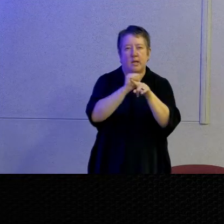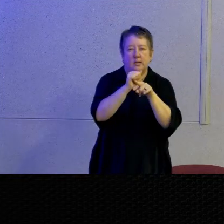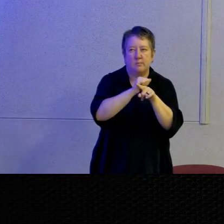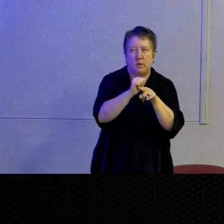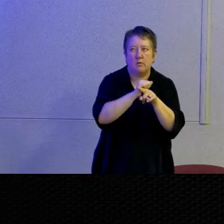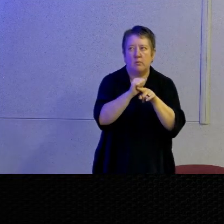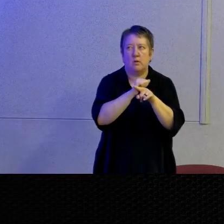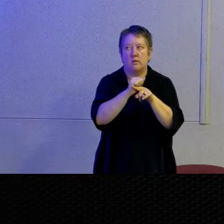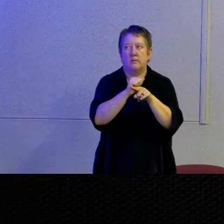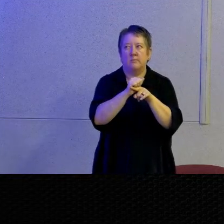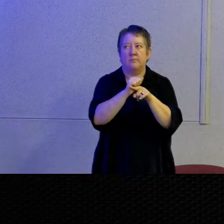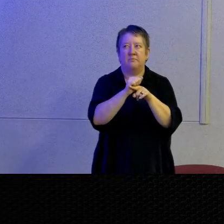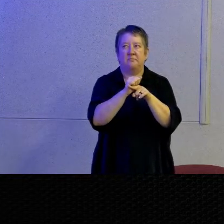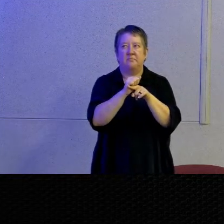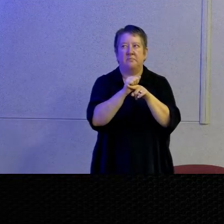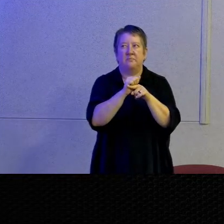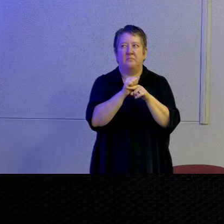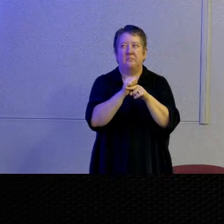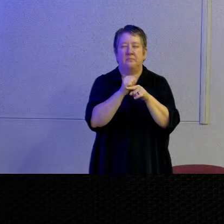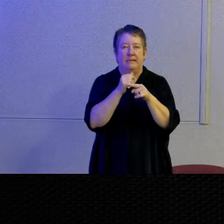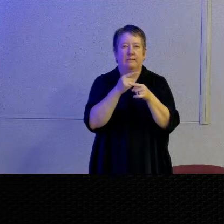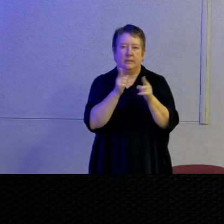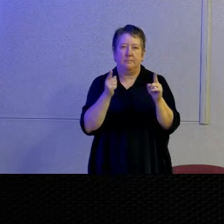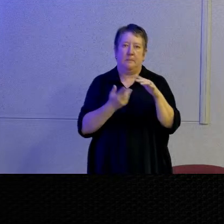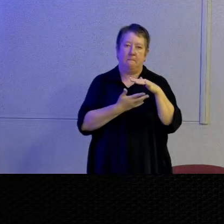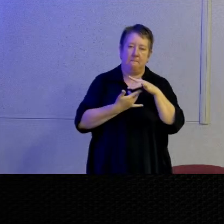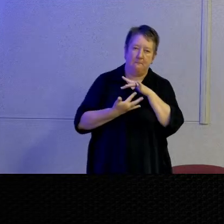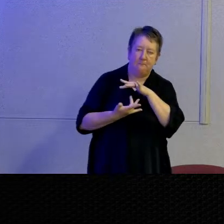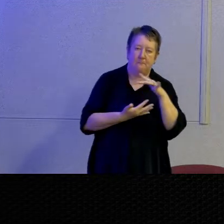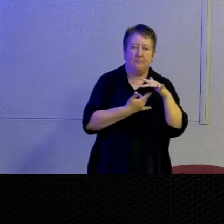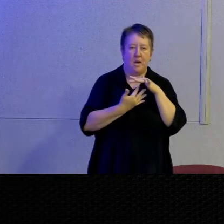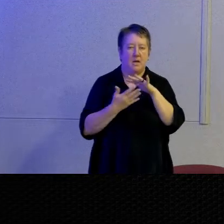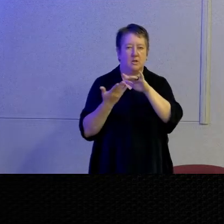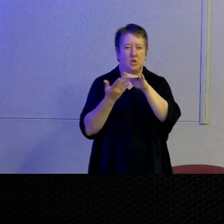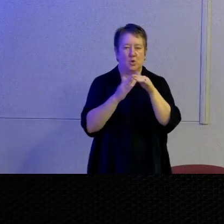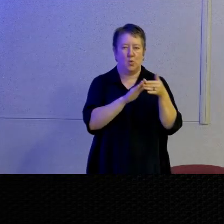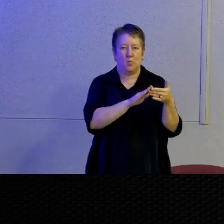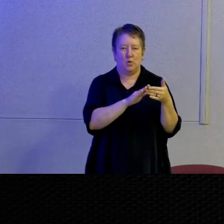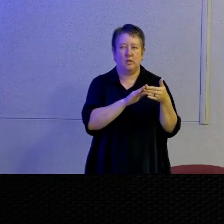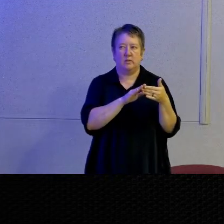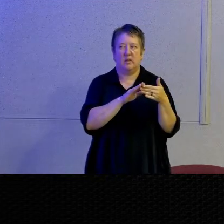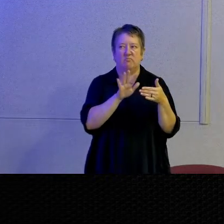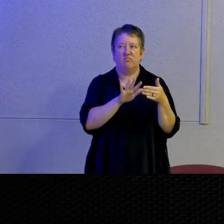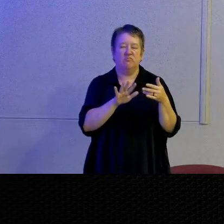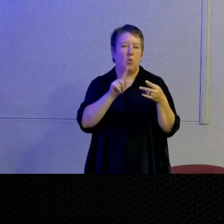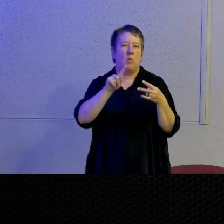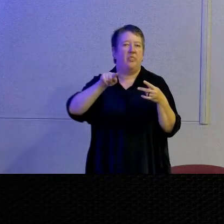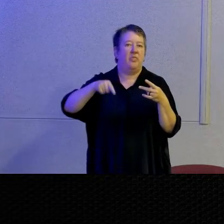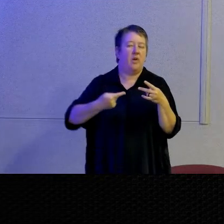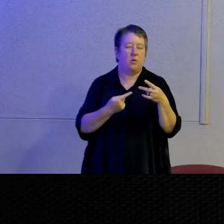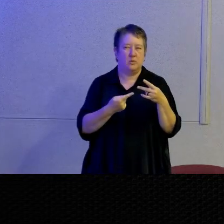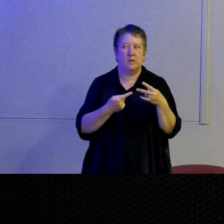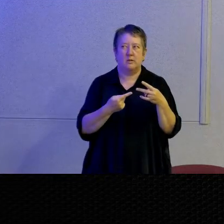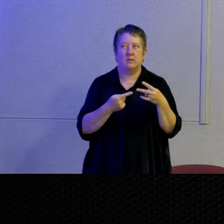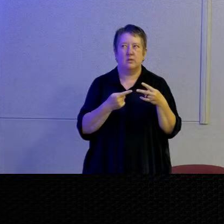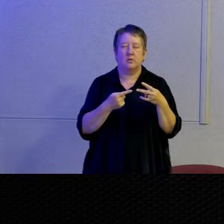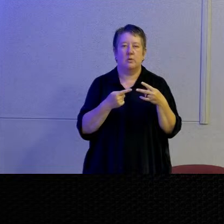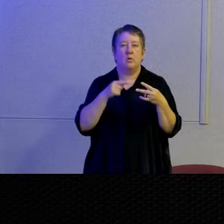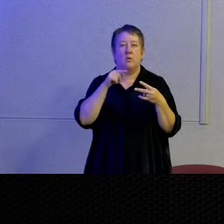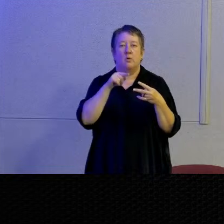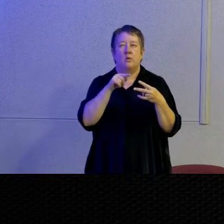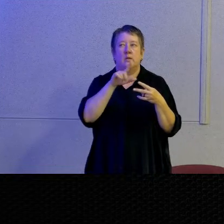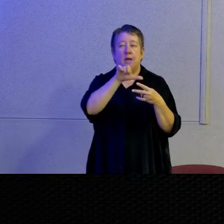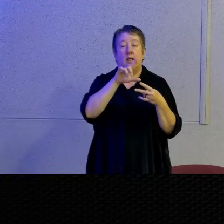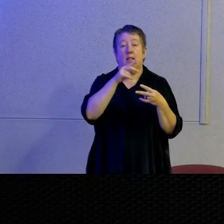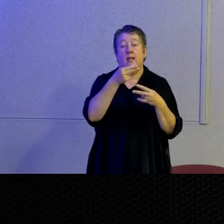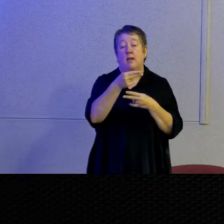Isolde, a passionate community of nuclear physicists of around 1,000. So really, besides the